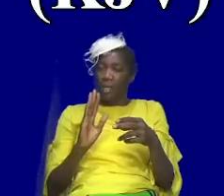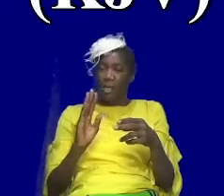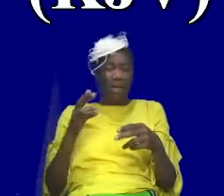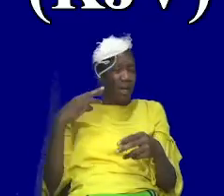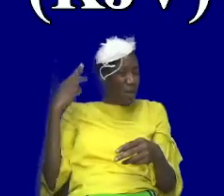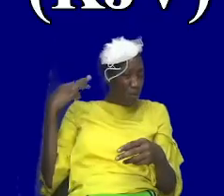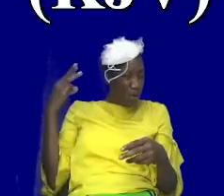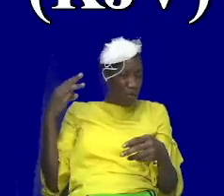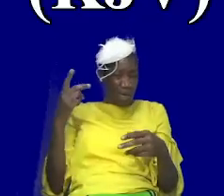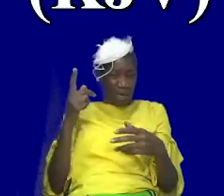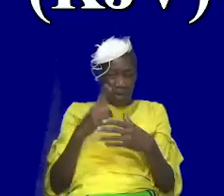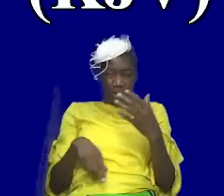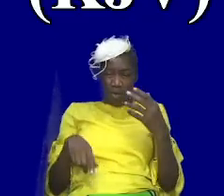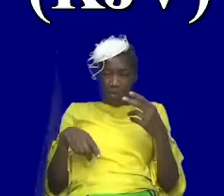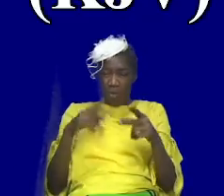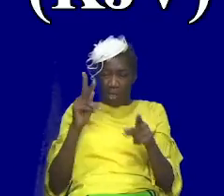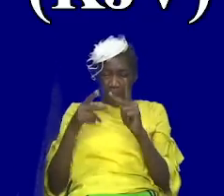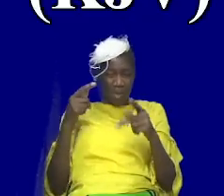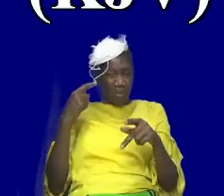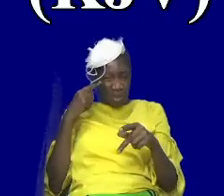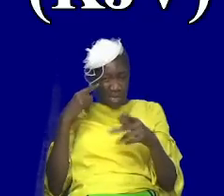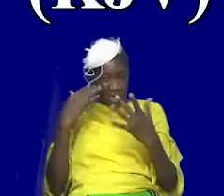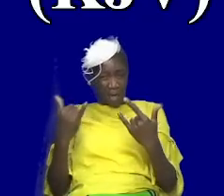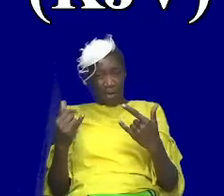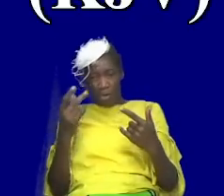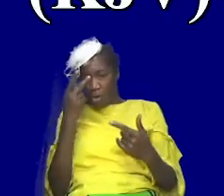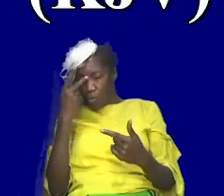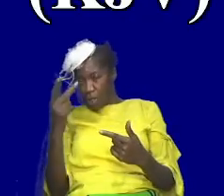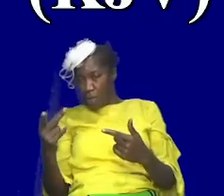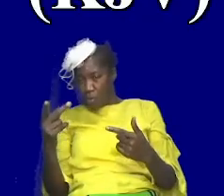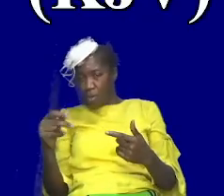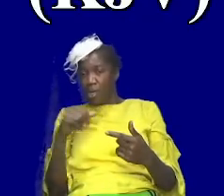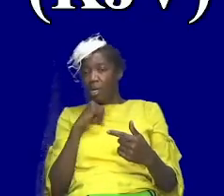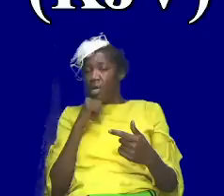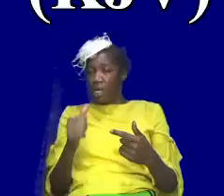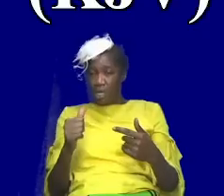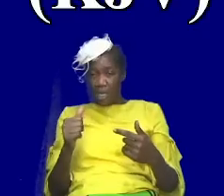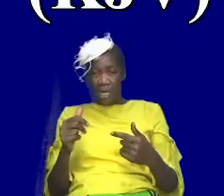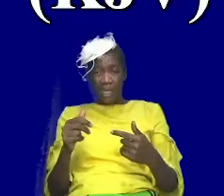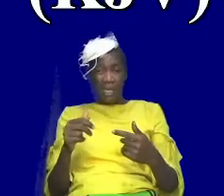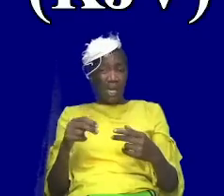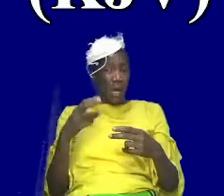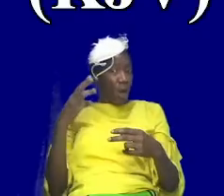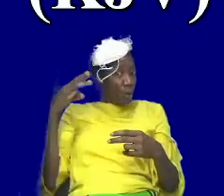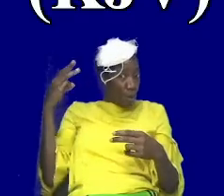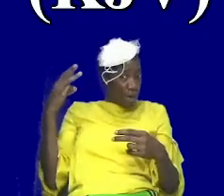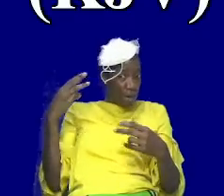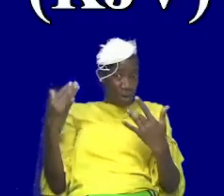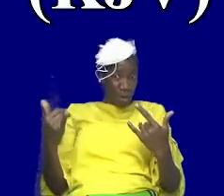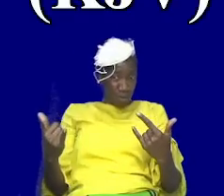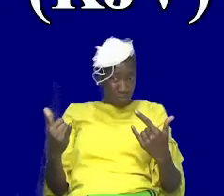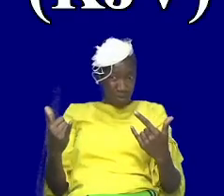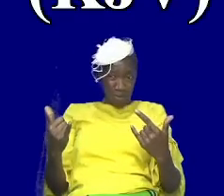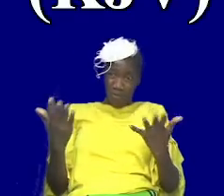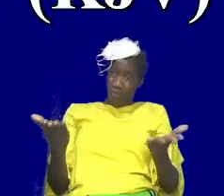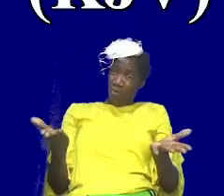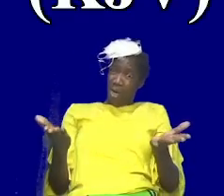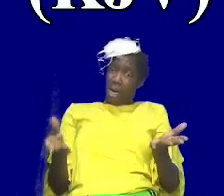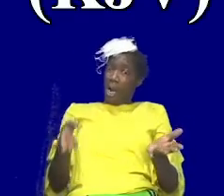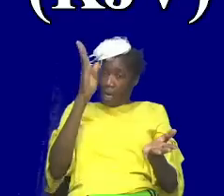about what people think and how we look. And we're not worried about what God is thinking and how God feels and what God wants.